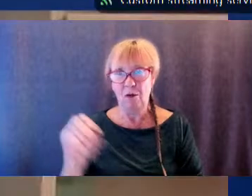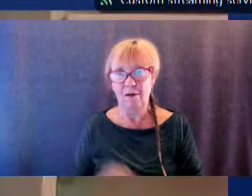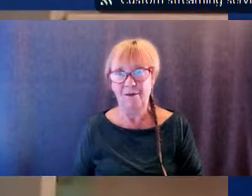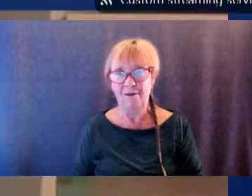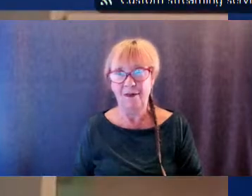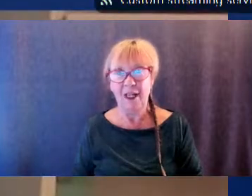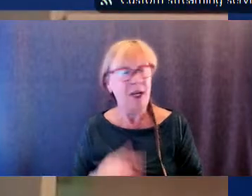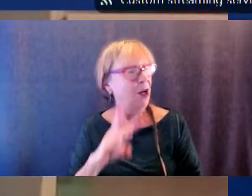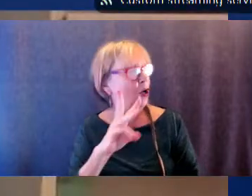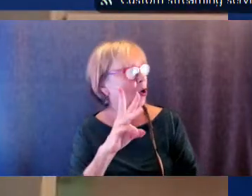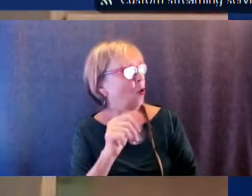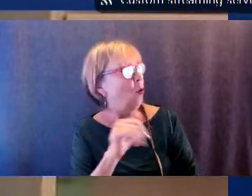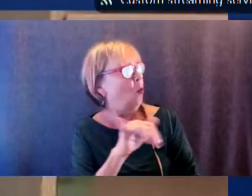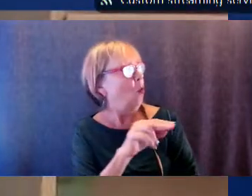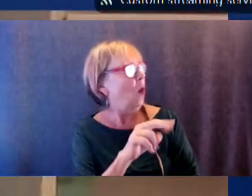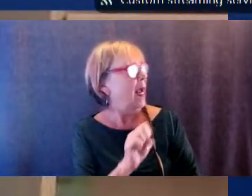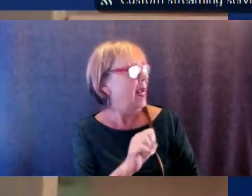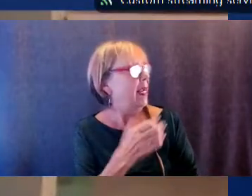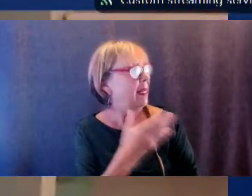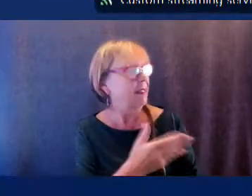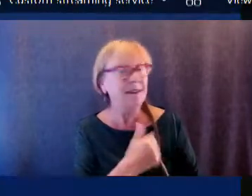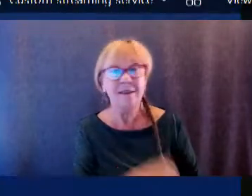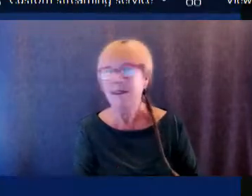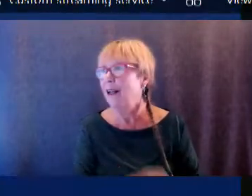Okay, can you throw on that presentation?